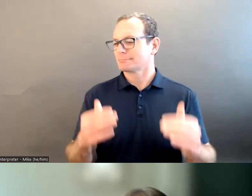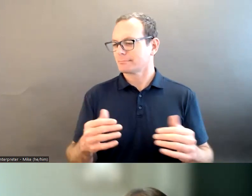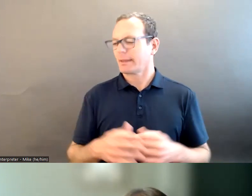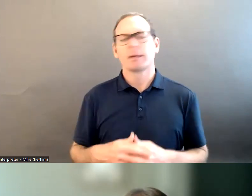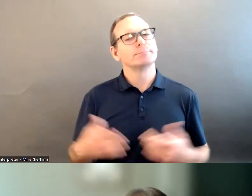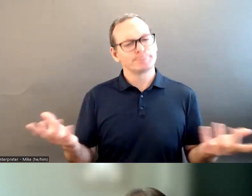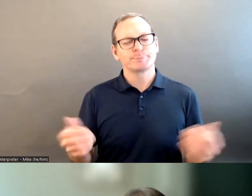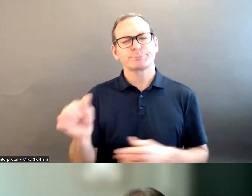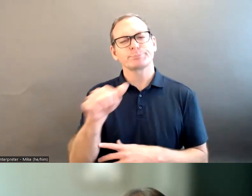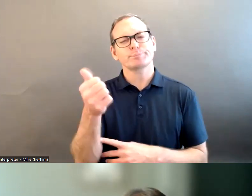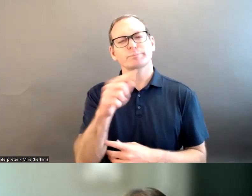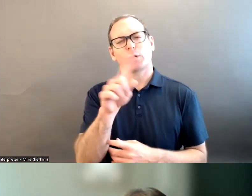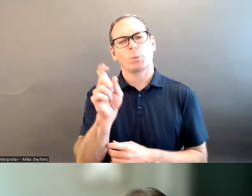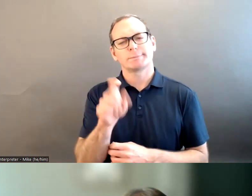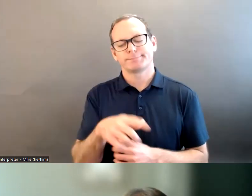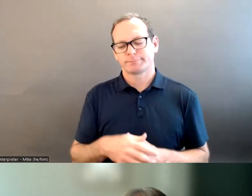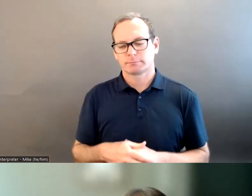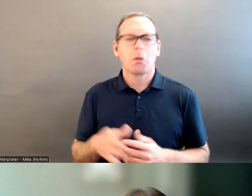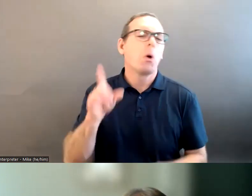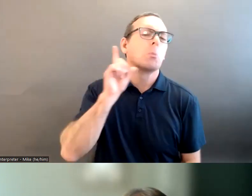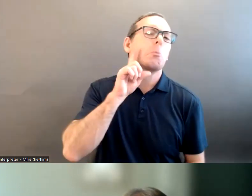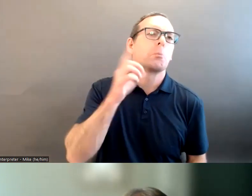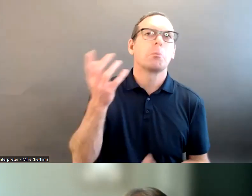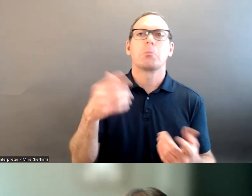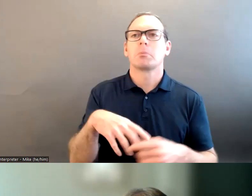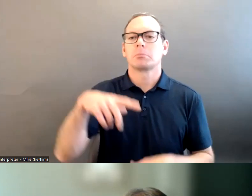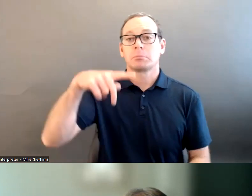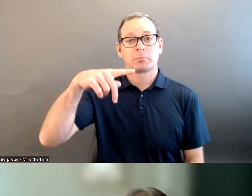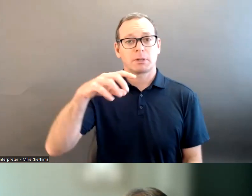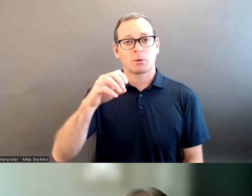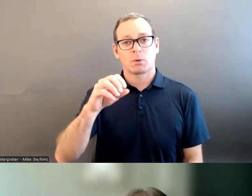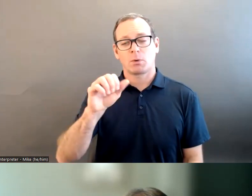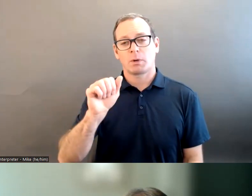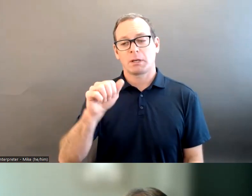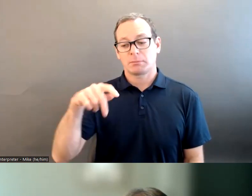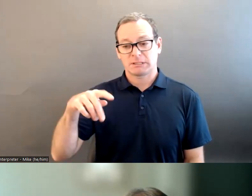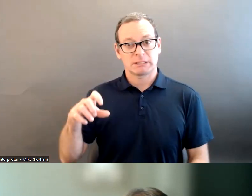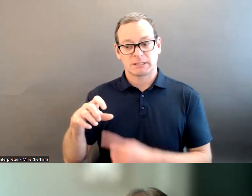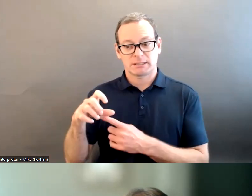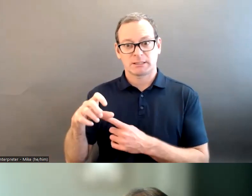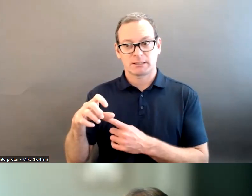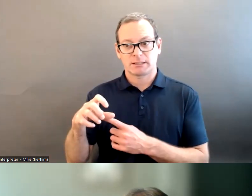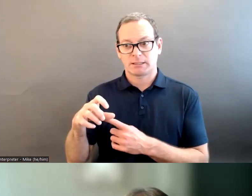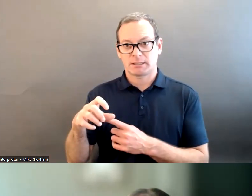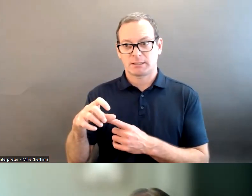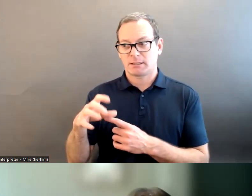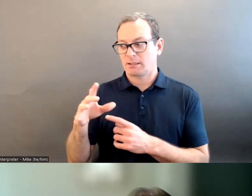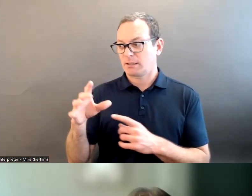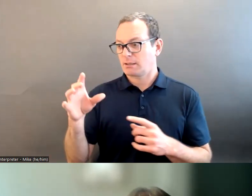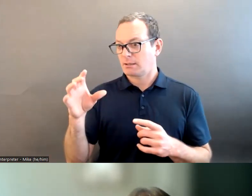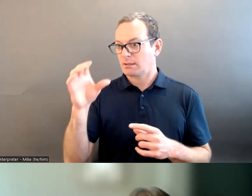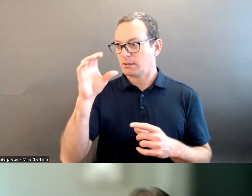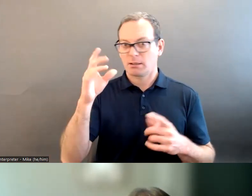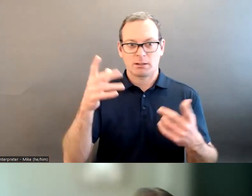what happens when the POAs don't agree on placement for long-term care? Does the